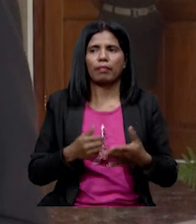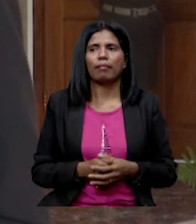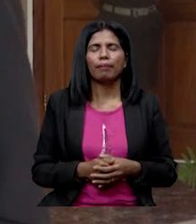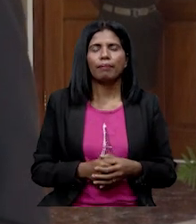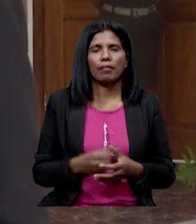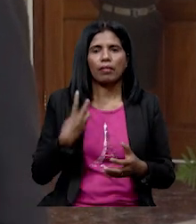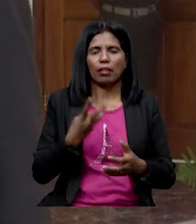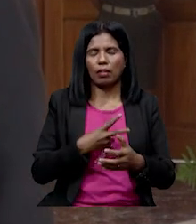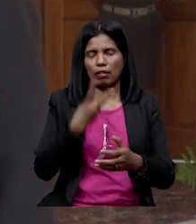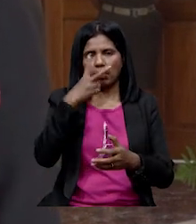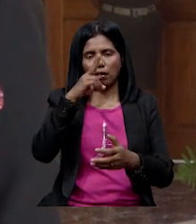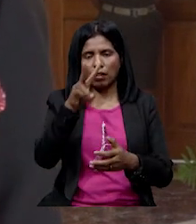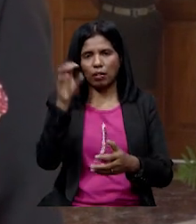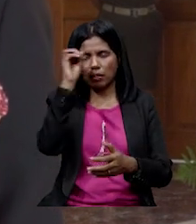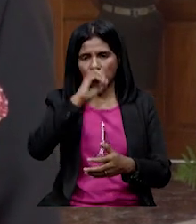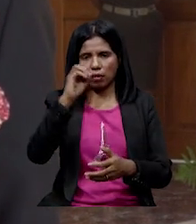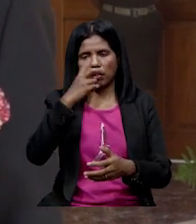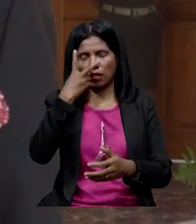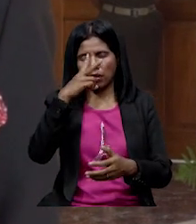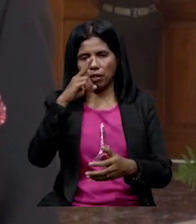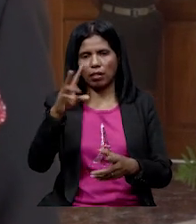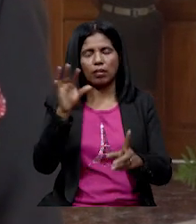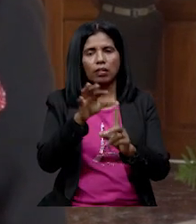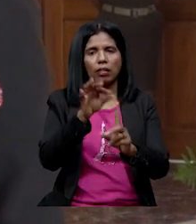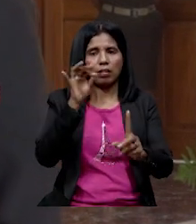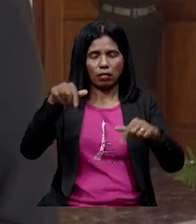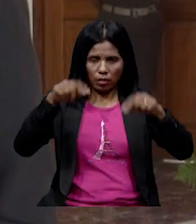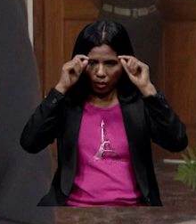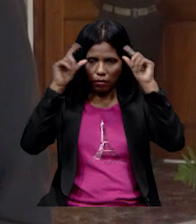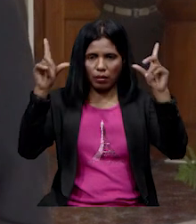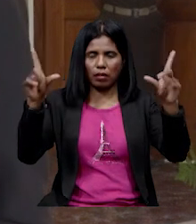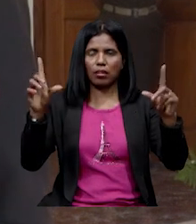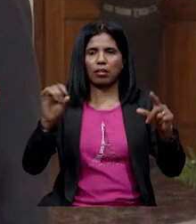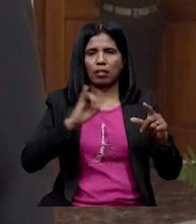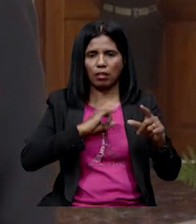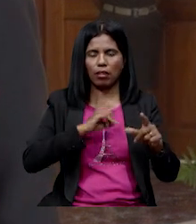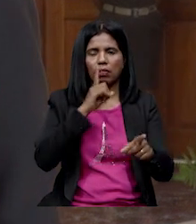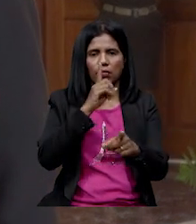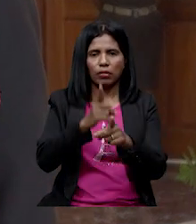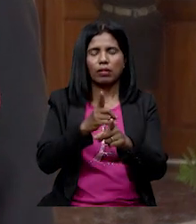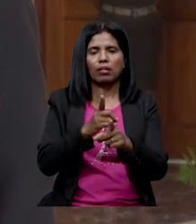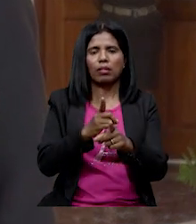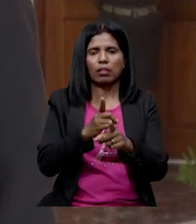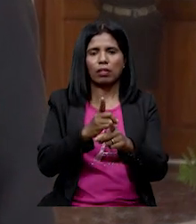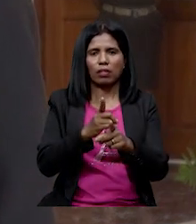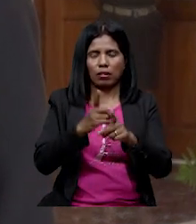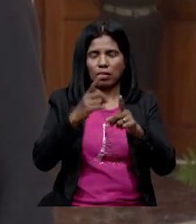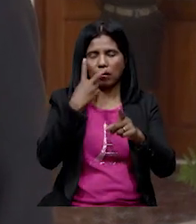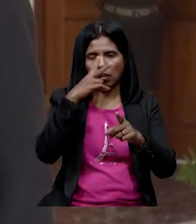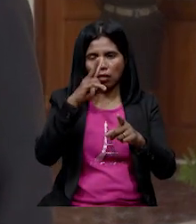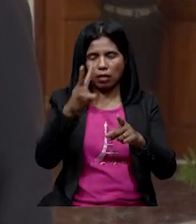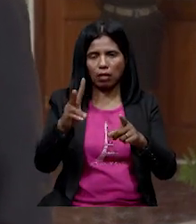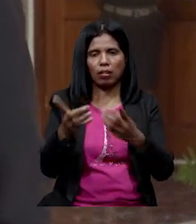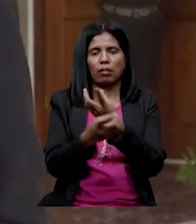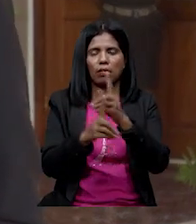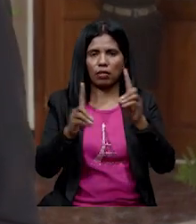observed carefully the elections in Timor-Leste, and we really respect your development in